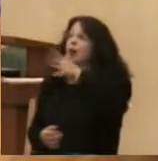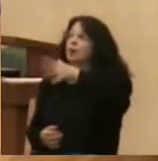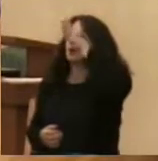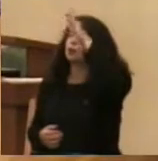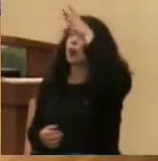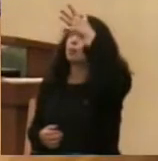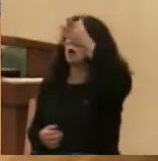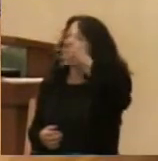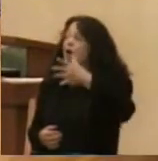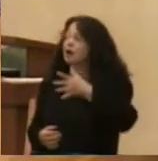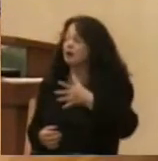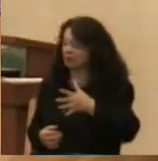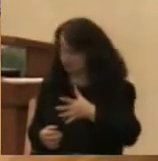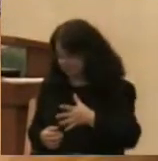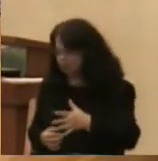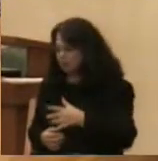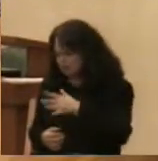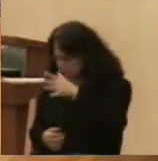and Grandpas.